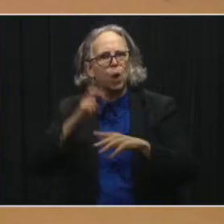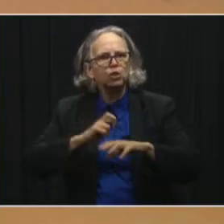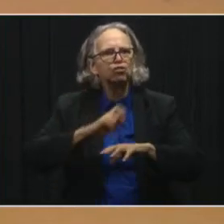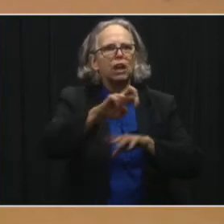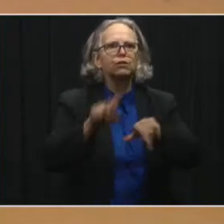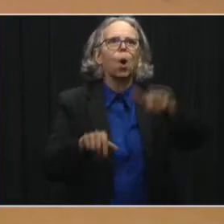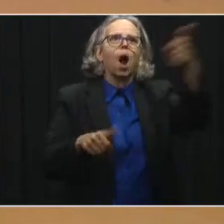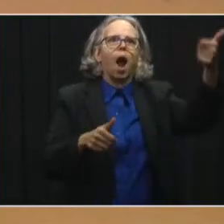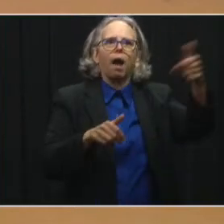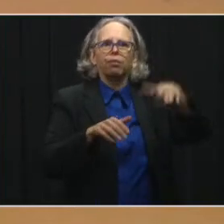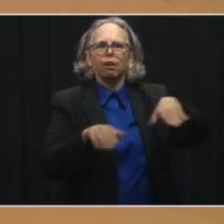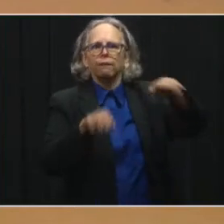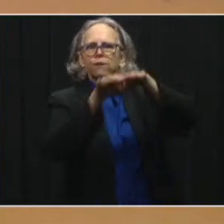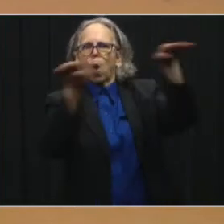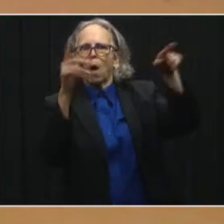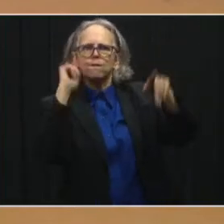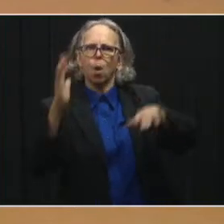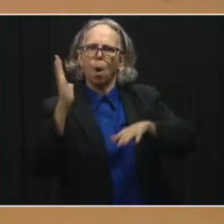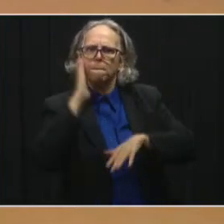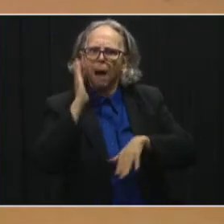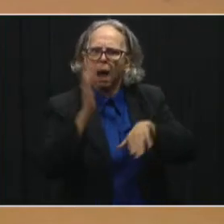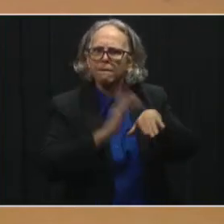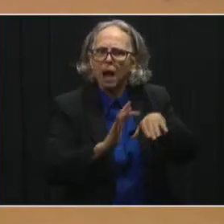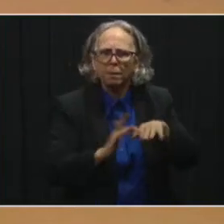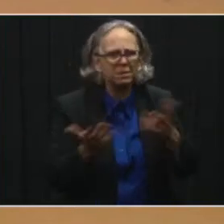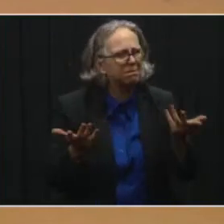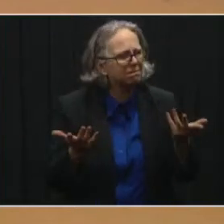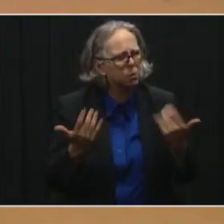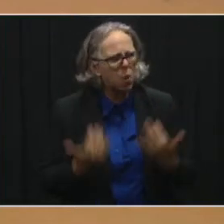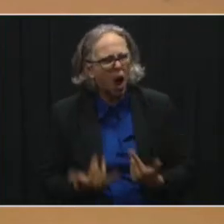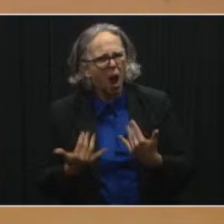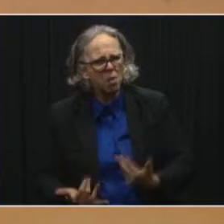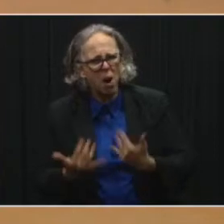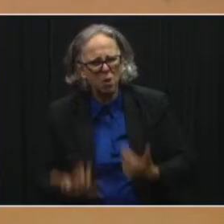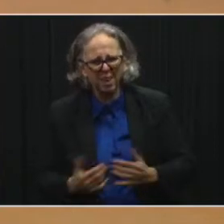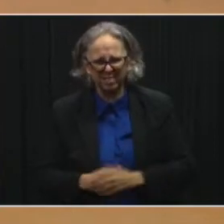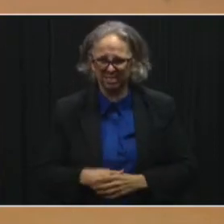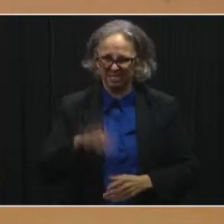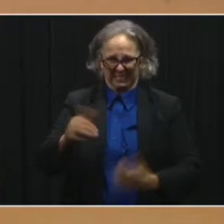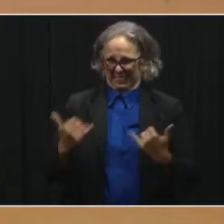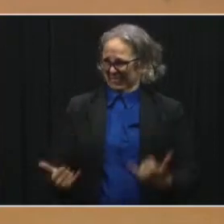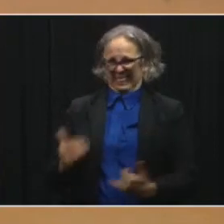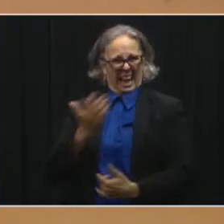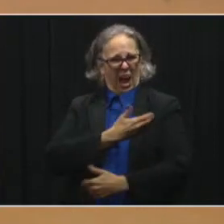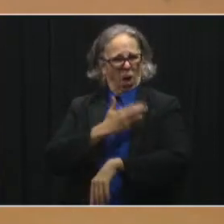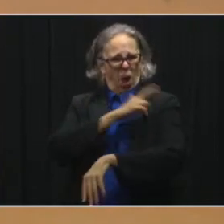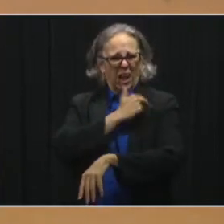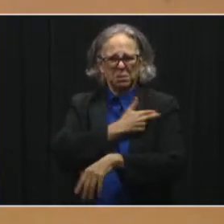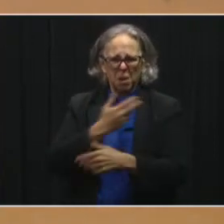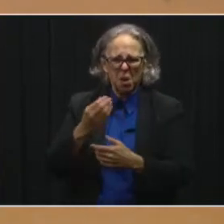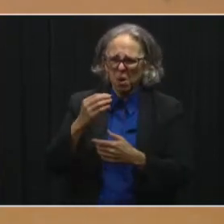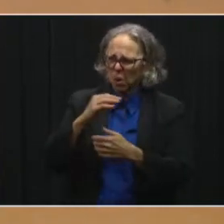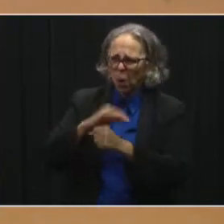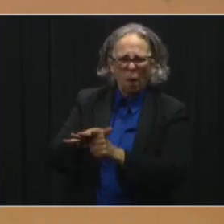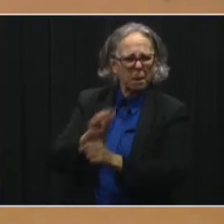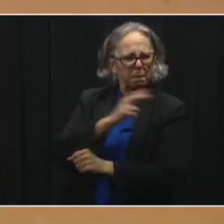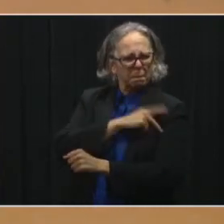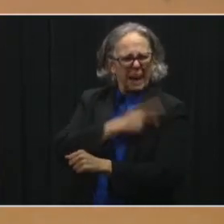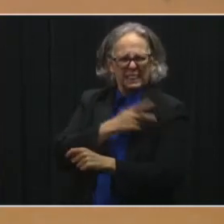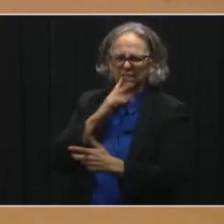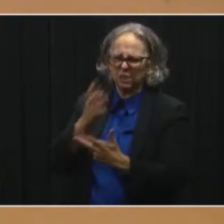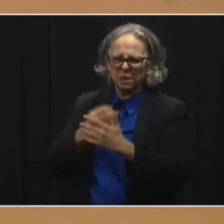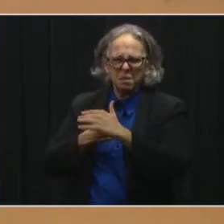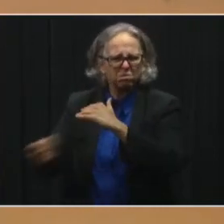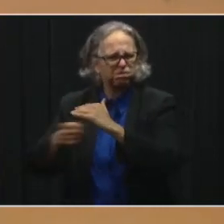them. And for us, the issue with the COVID patients that are now filling up our beds, unlike